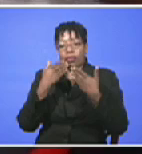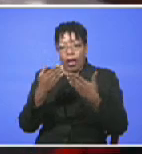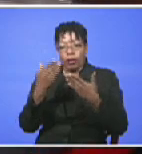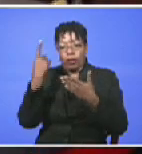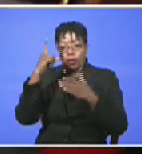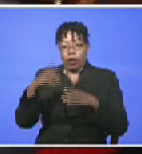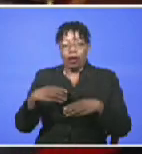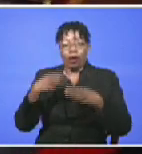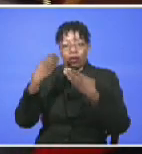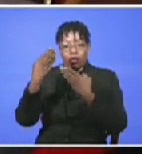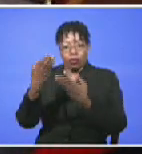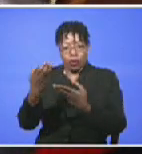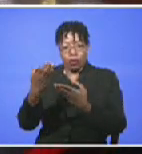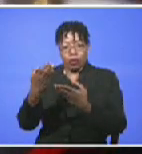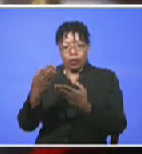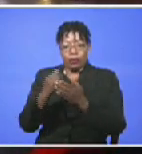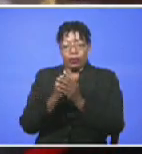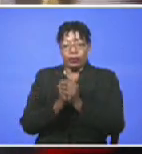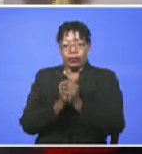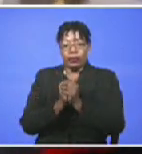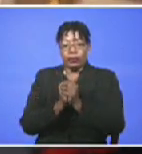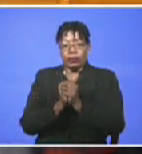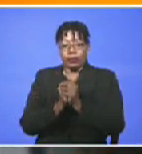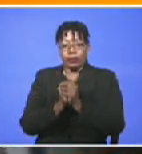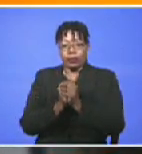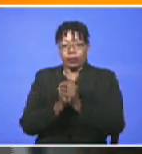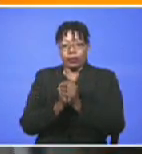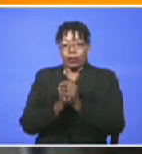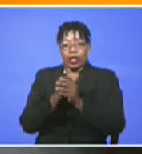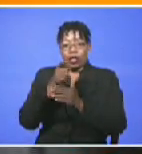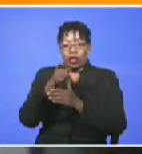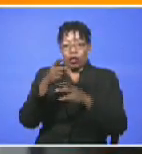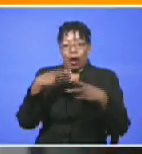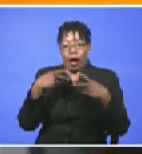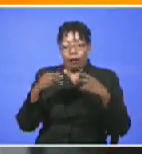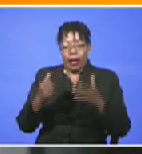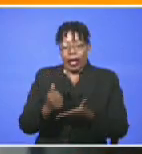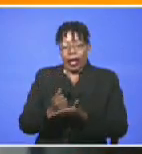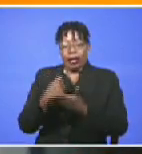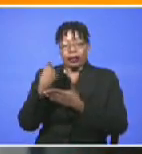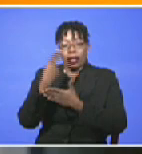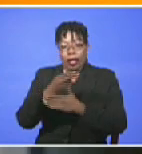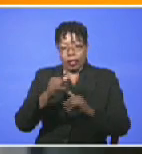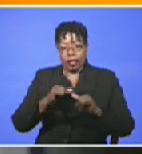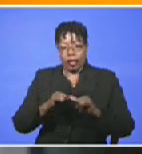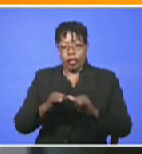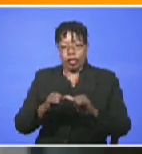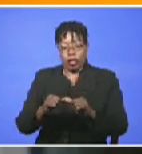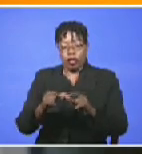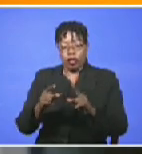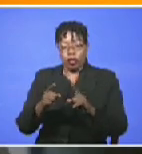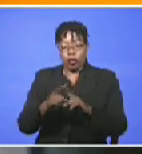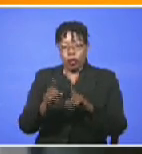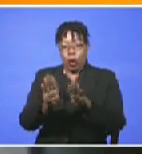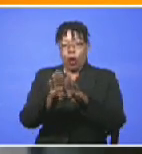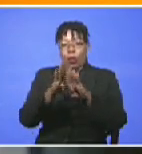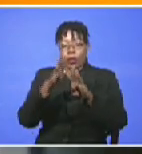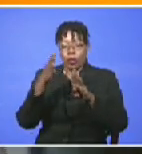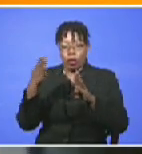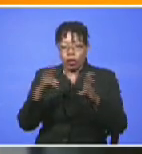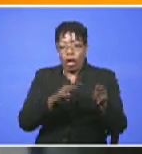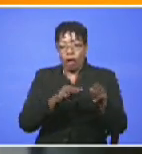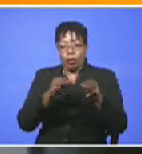youth organizations nationwide. Because you have helped us to continue to bust down doors and to